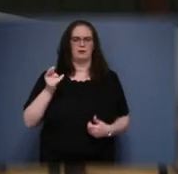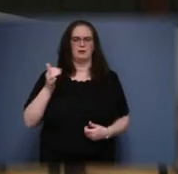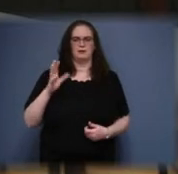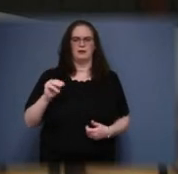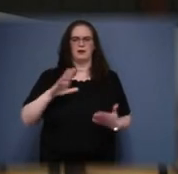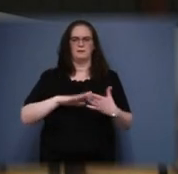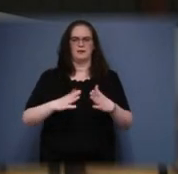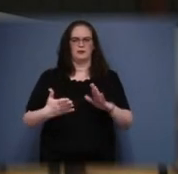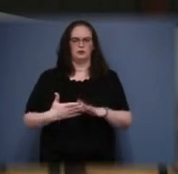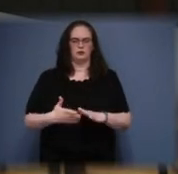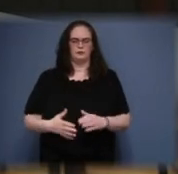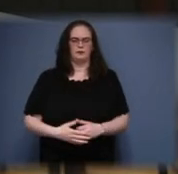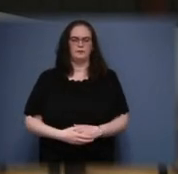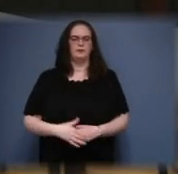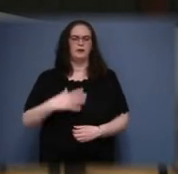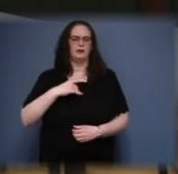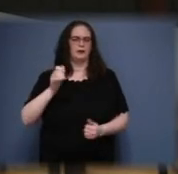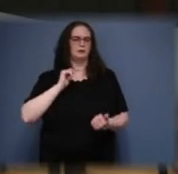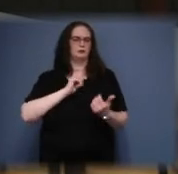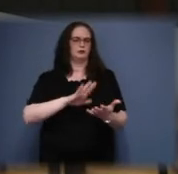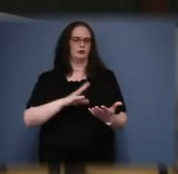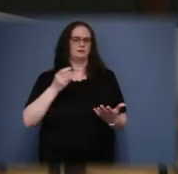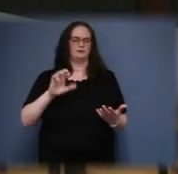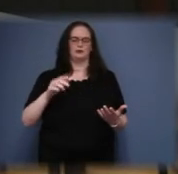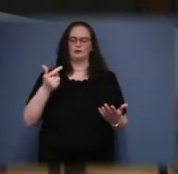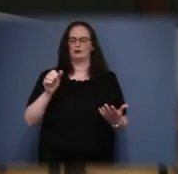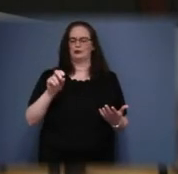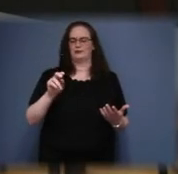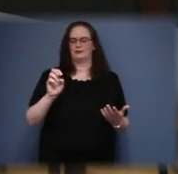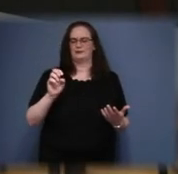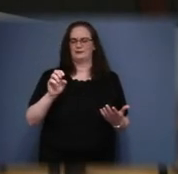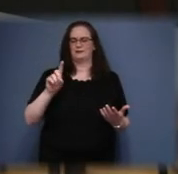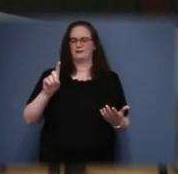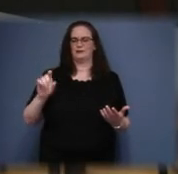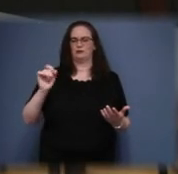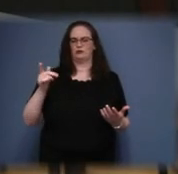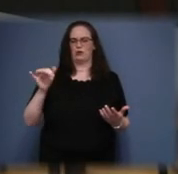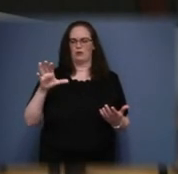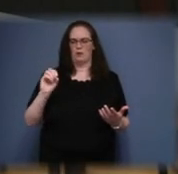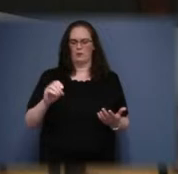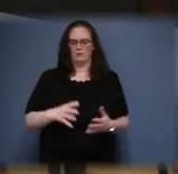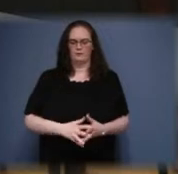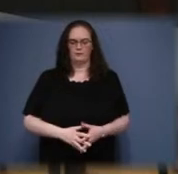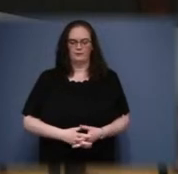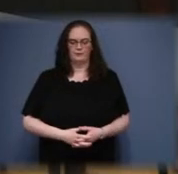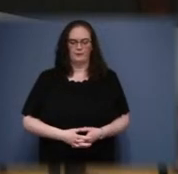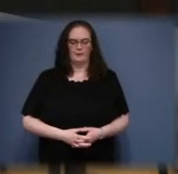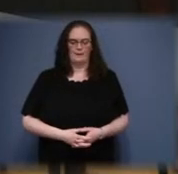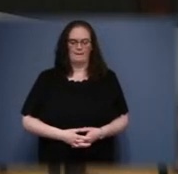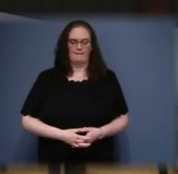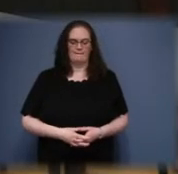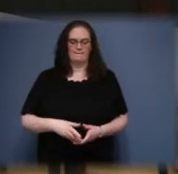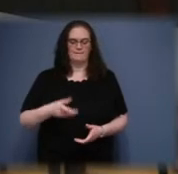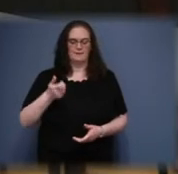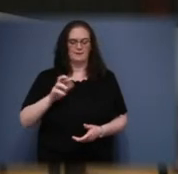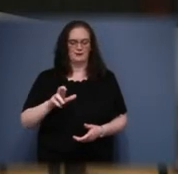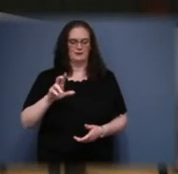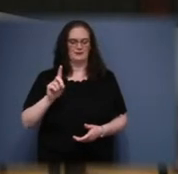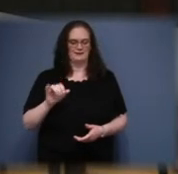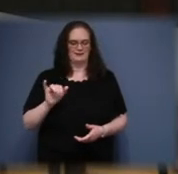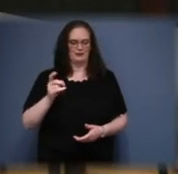Township. And I'd like to address Mr. Gene DiGirolamo. Mr. DiGeralmo,